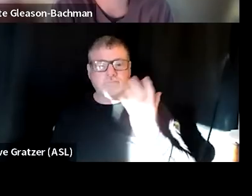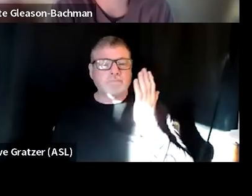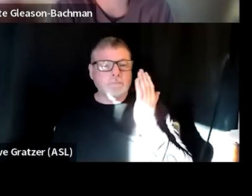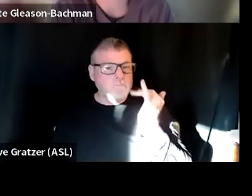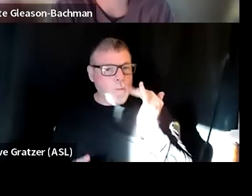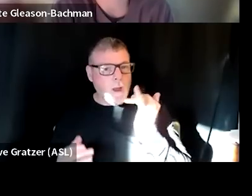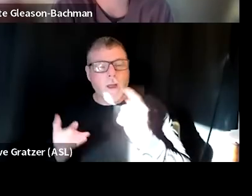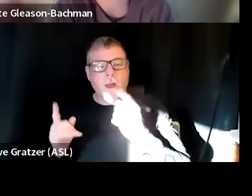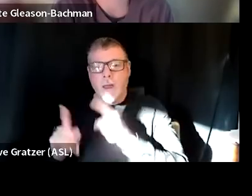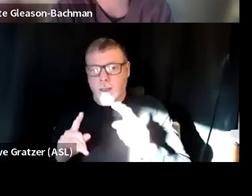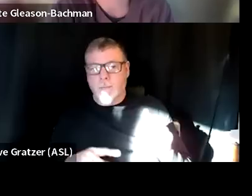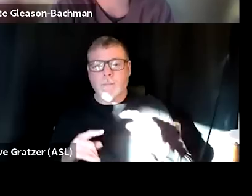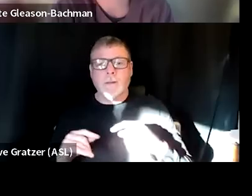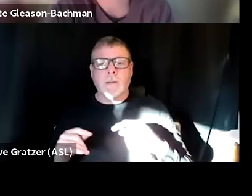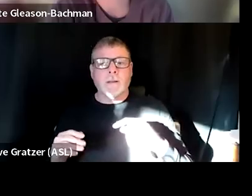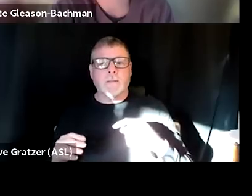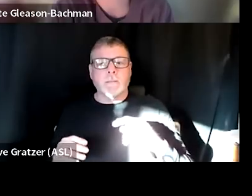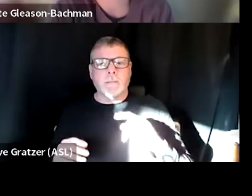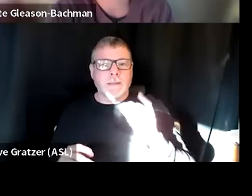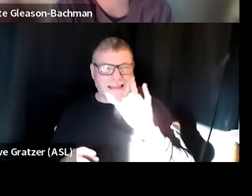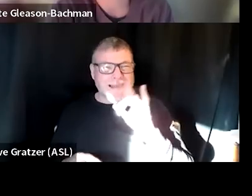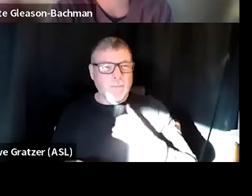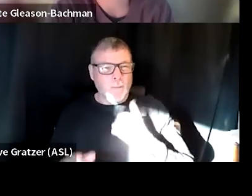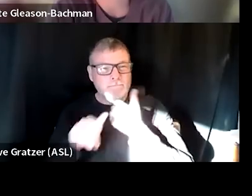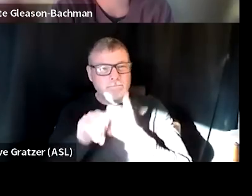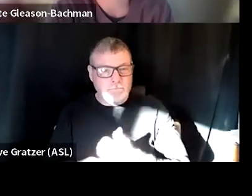and what we could have did different or if we did everything right.